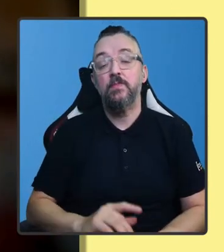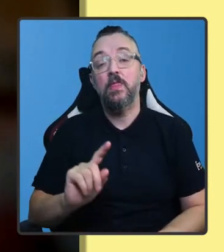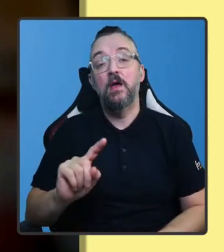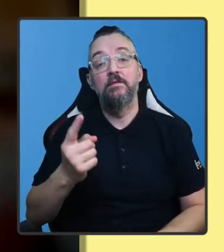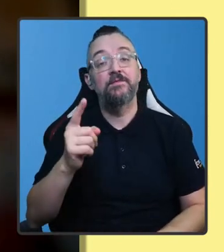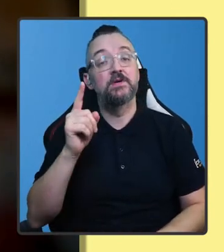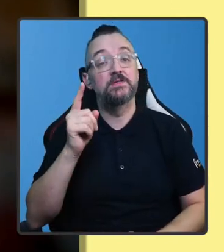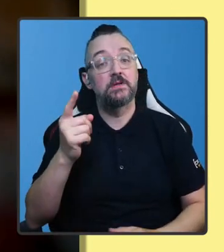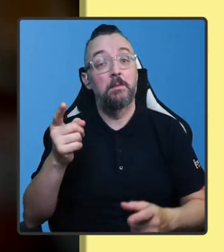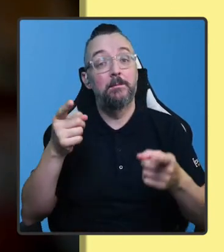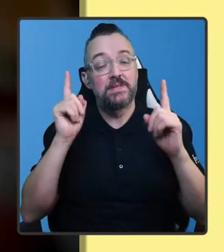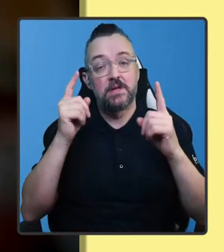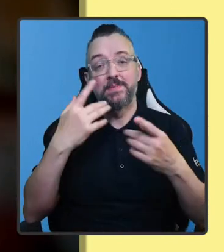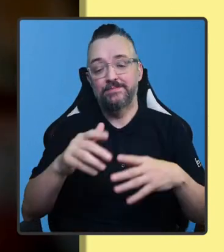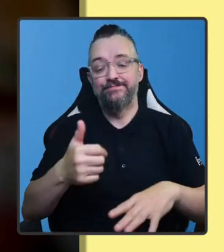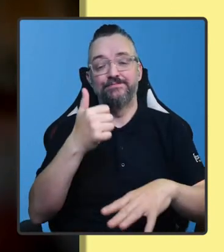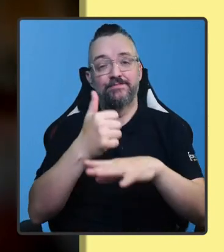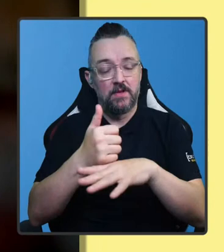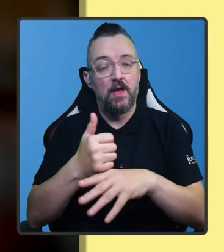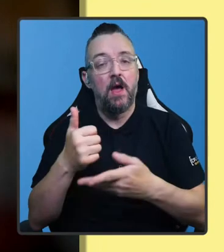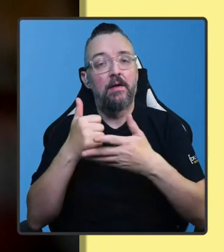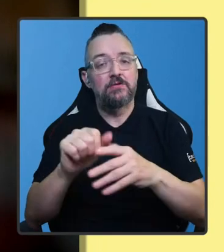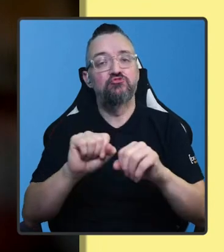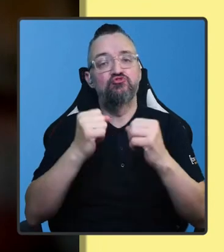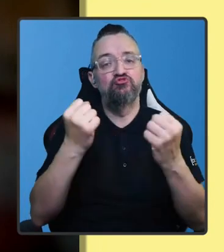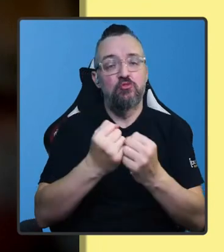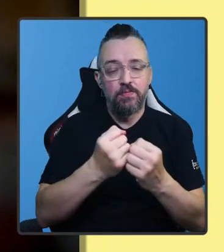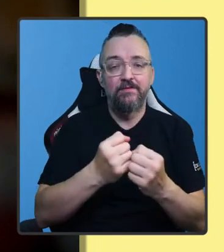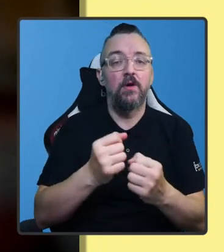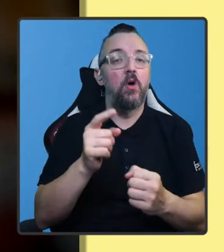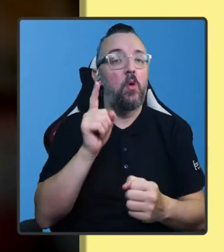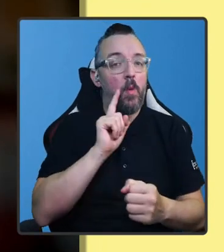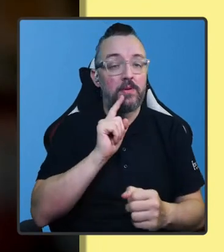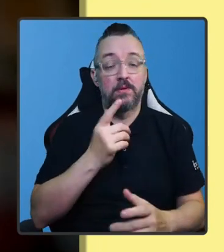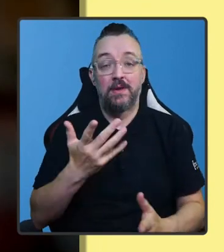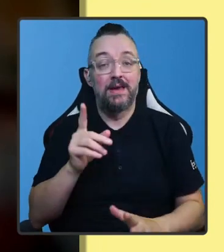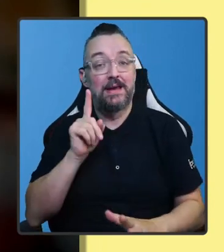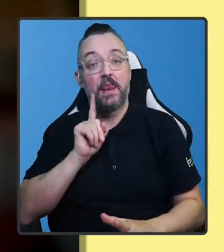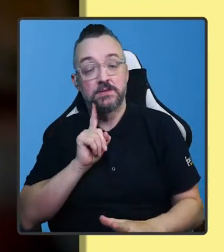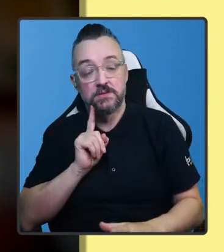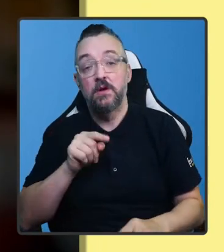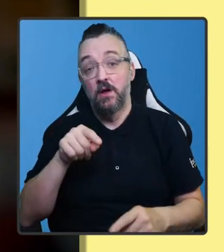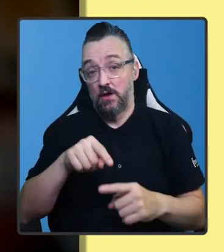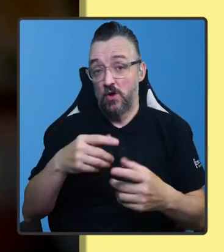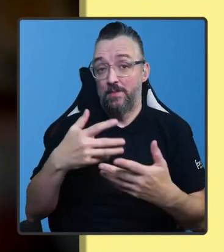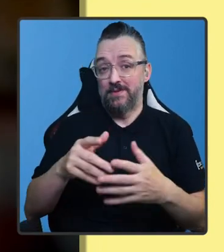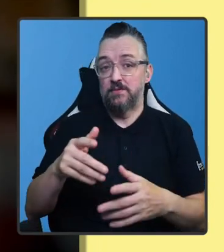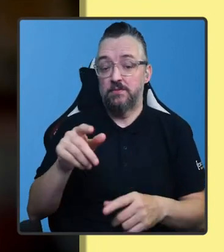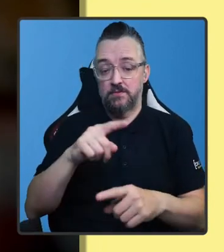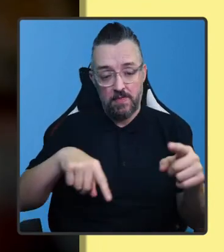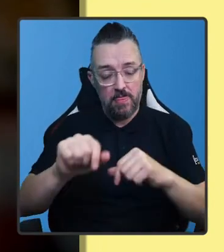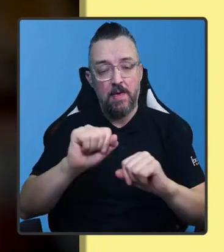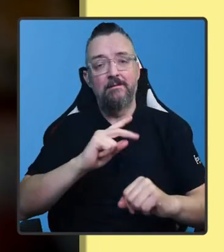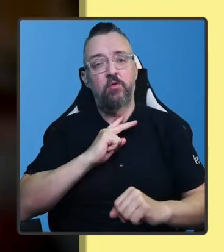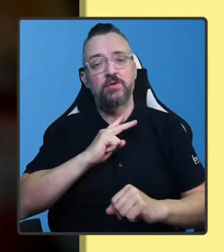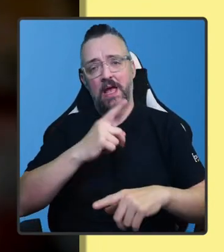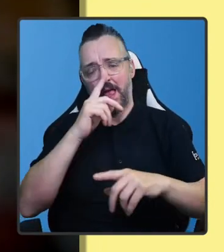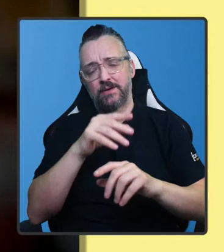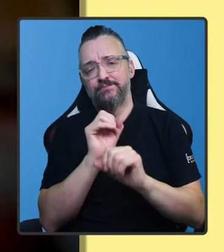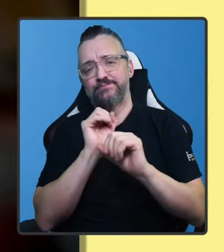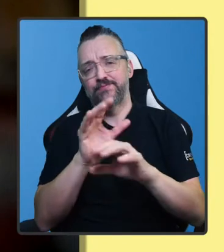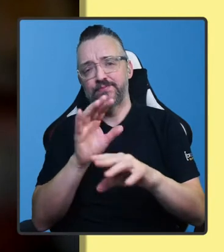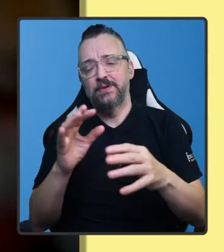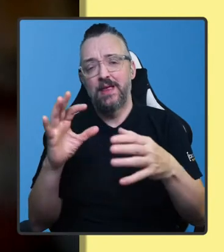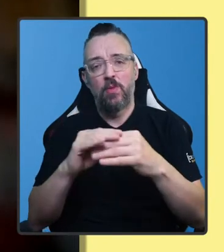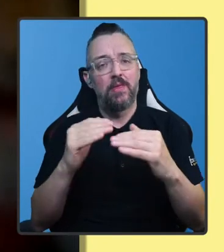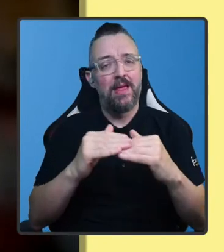Advisory Group on Women and Girls, so that the voices of women can be heard at the highest level about the inequalities they still face